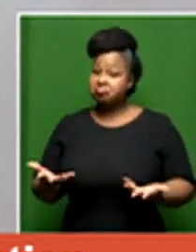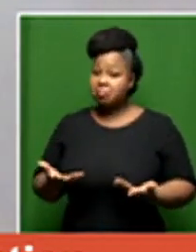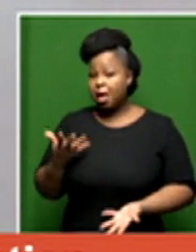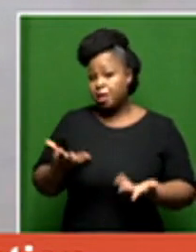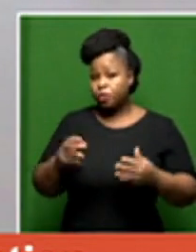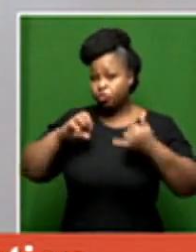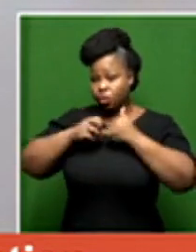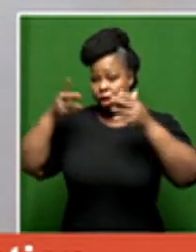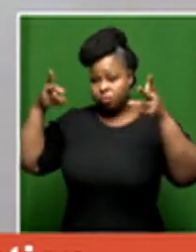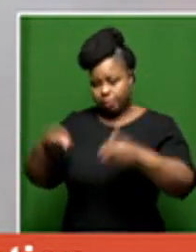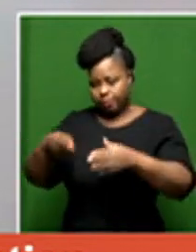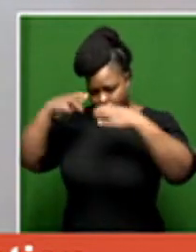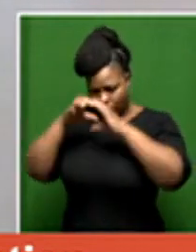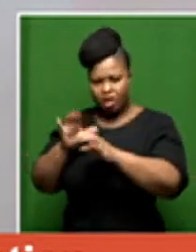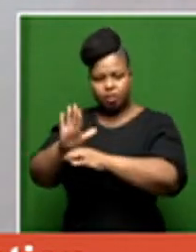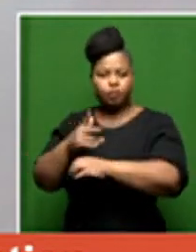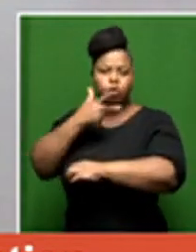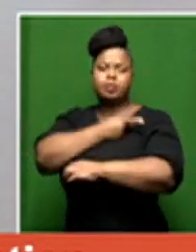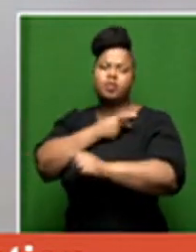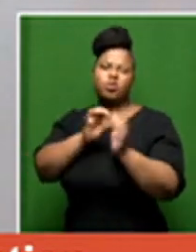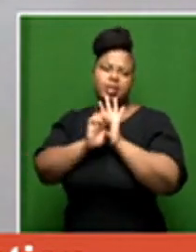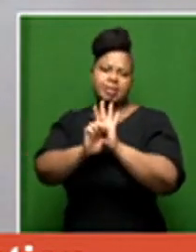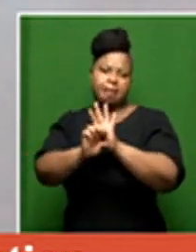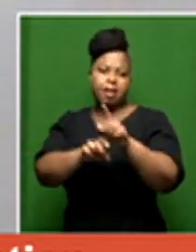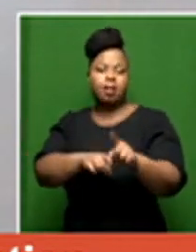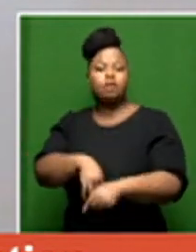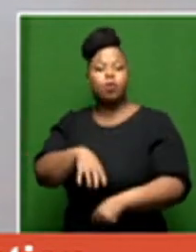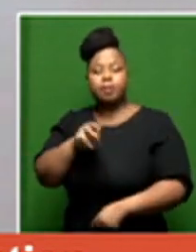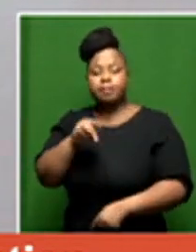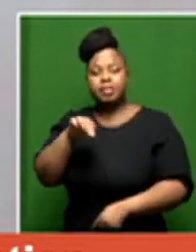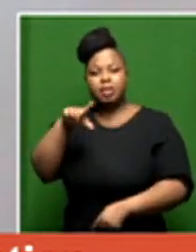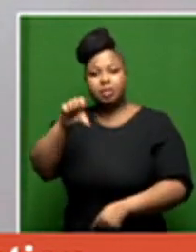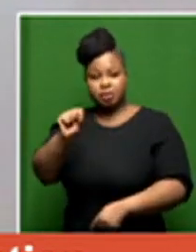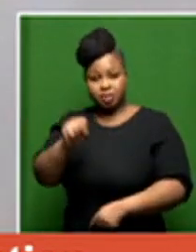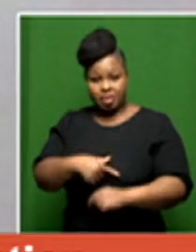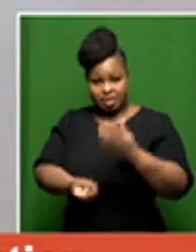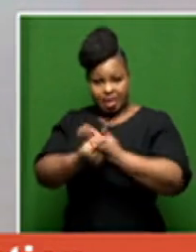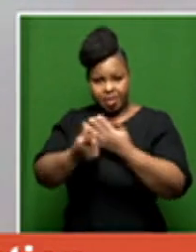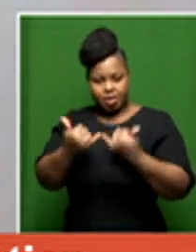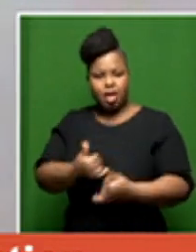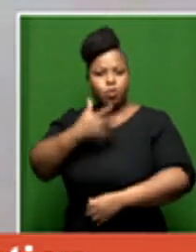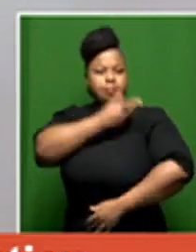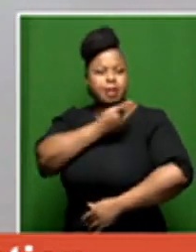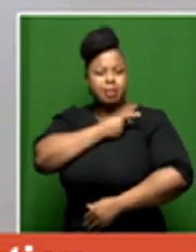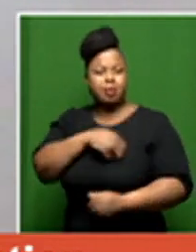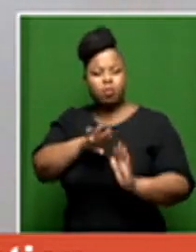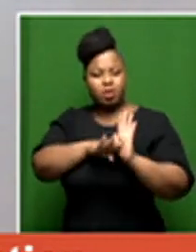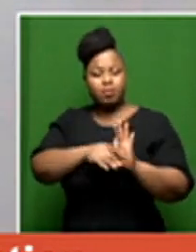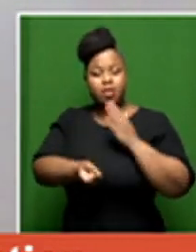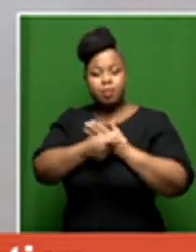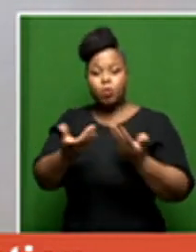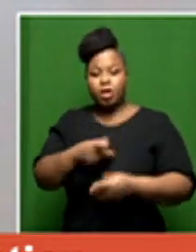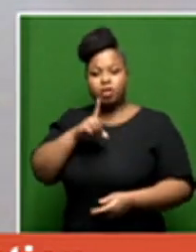to zero down to vaccination itself, I'll give an example of the measles vaccine, which is happening, vaccination program, which is happening